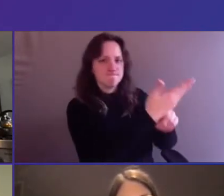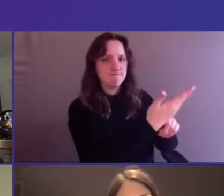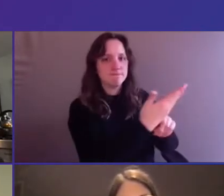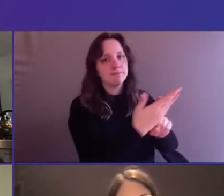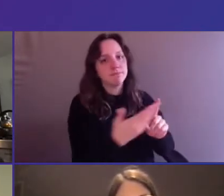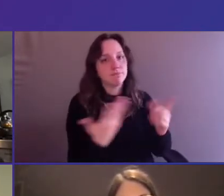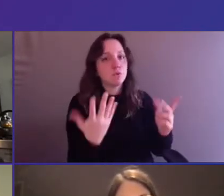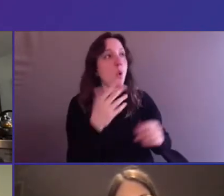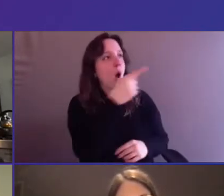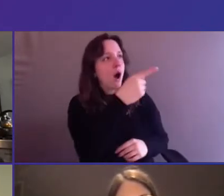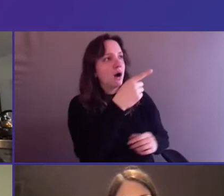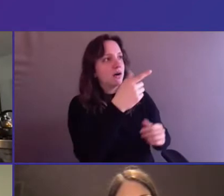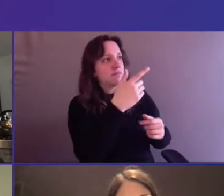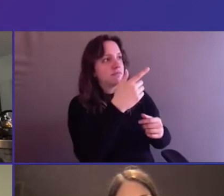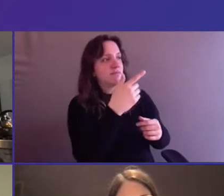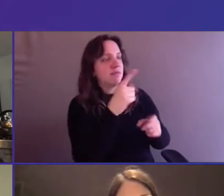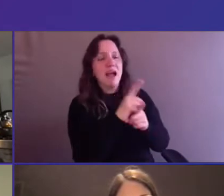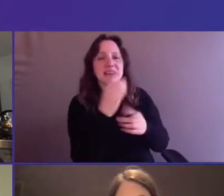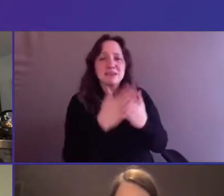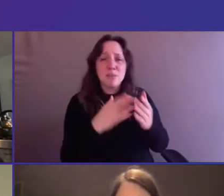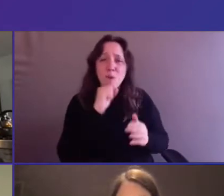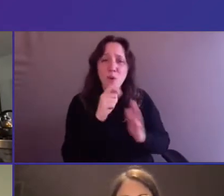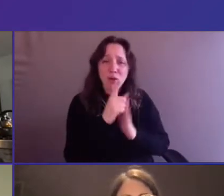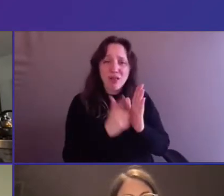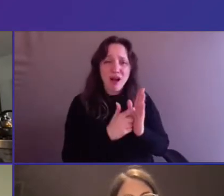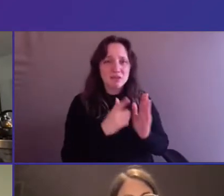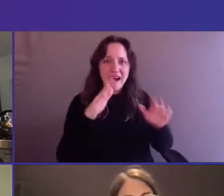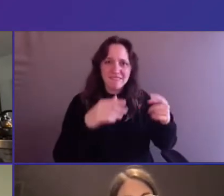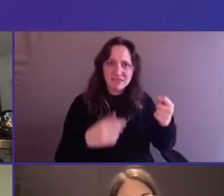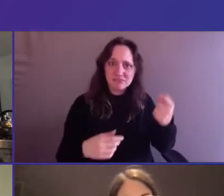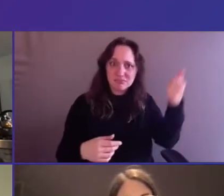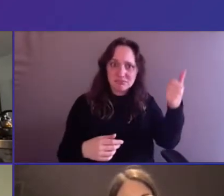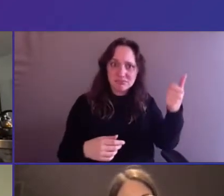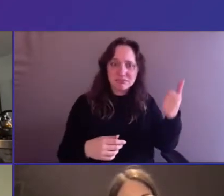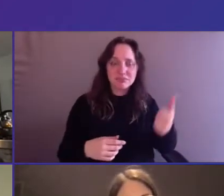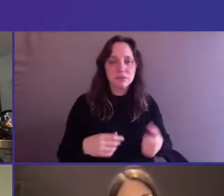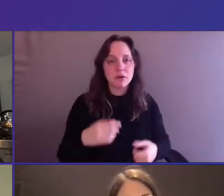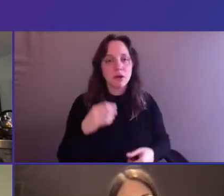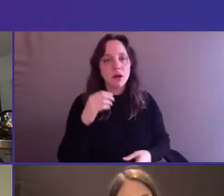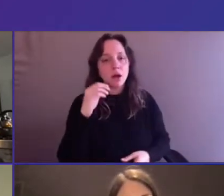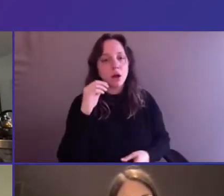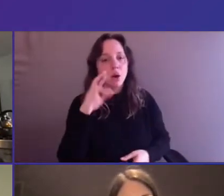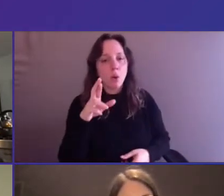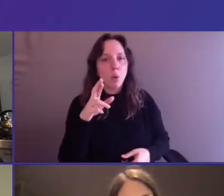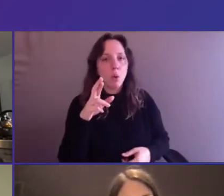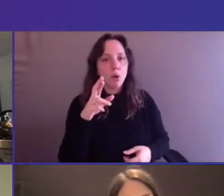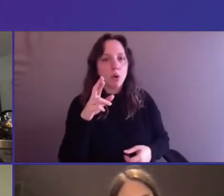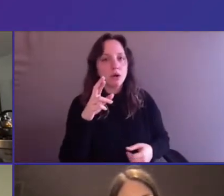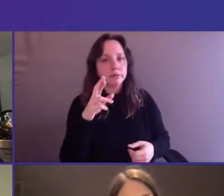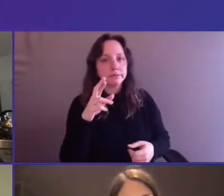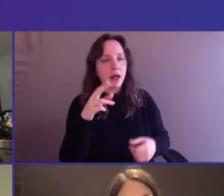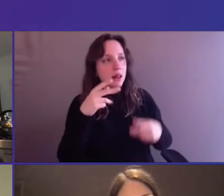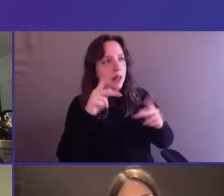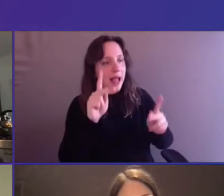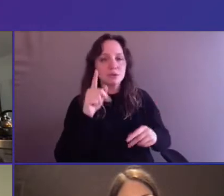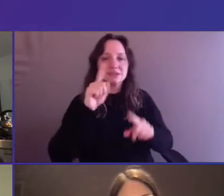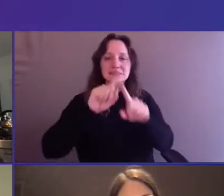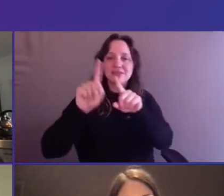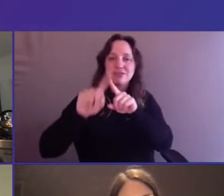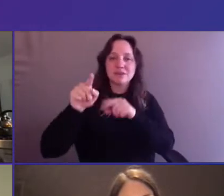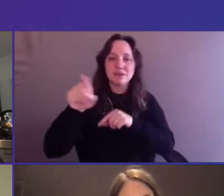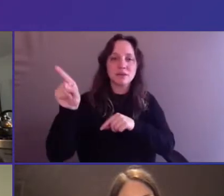doesn't remove, that are old and destructive, or permits corporations and institutions to